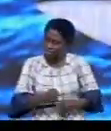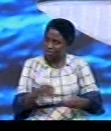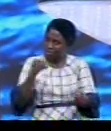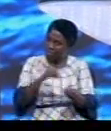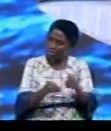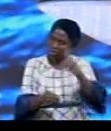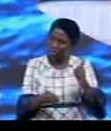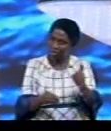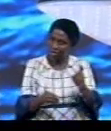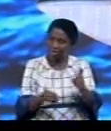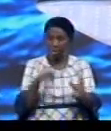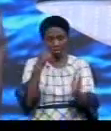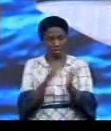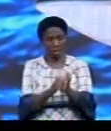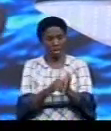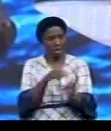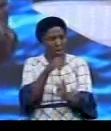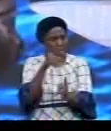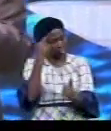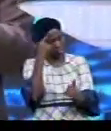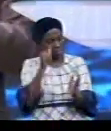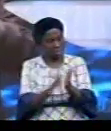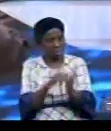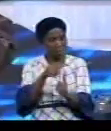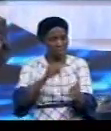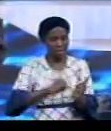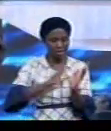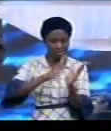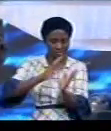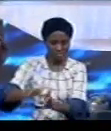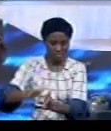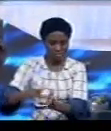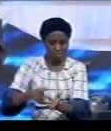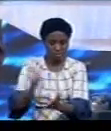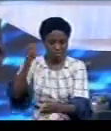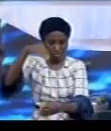all over. And God has